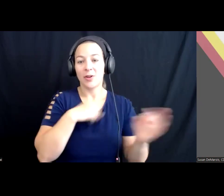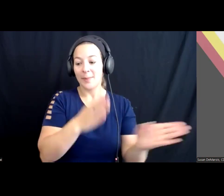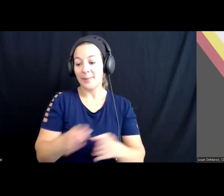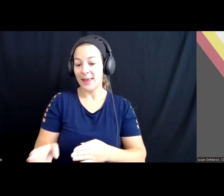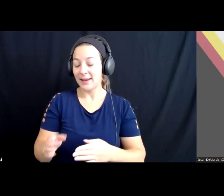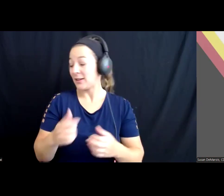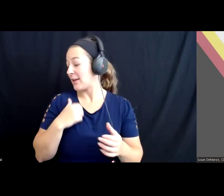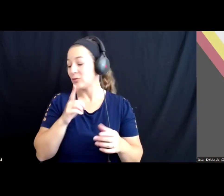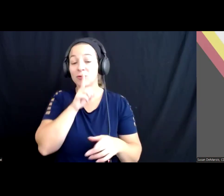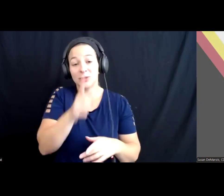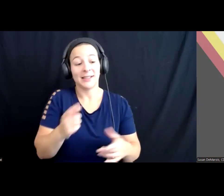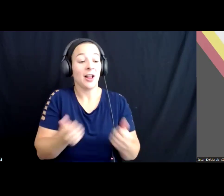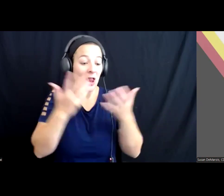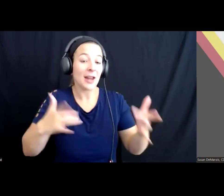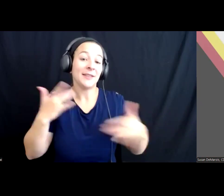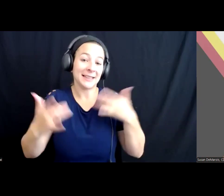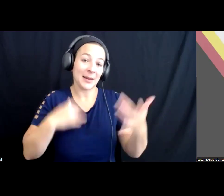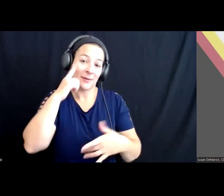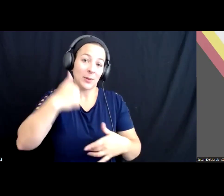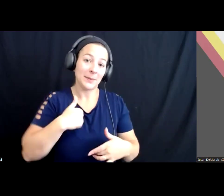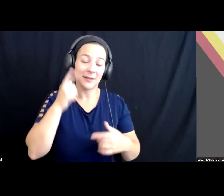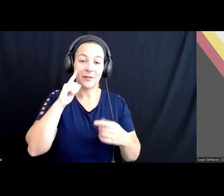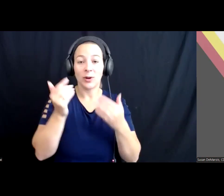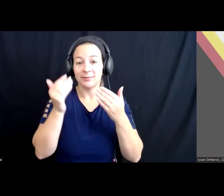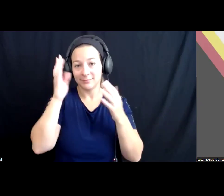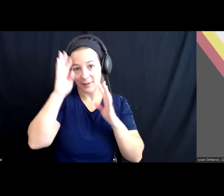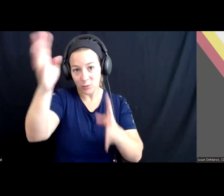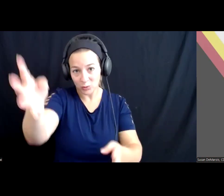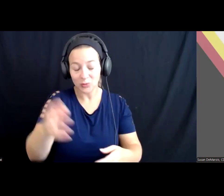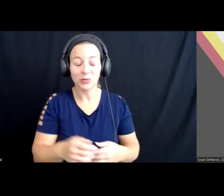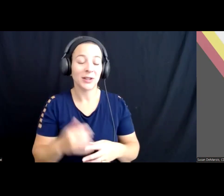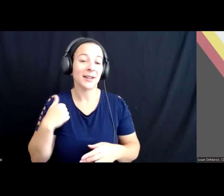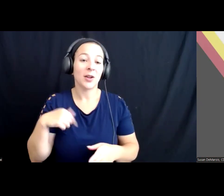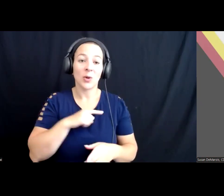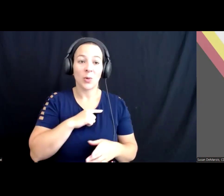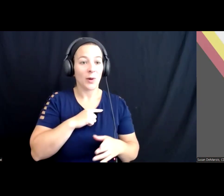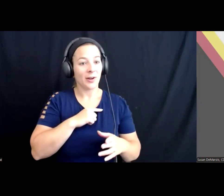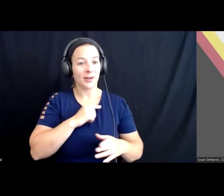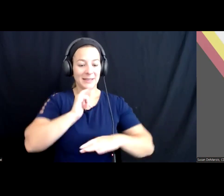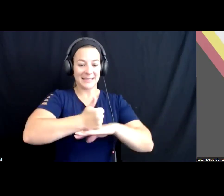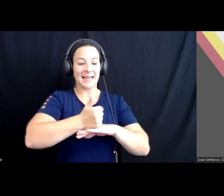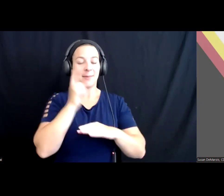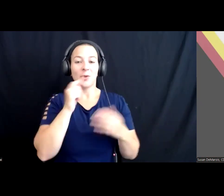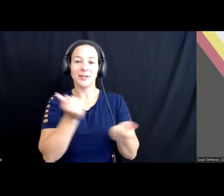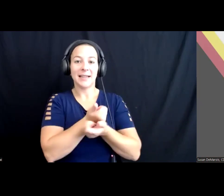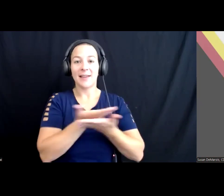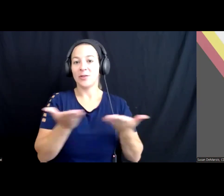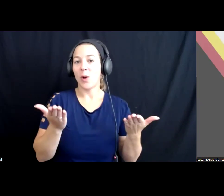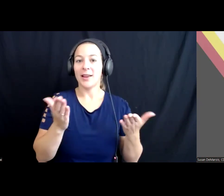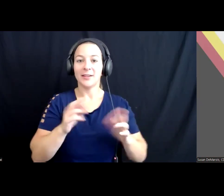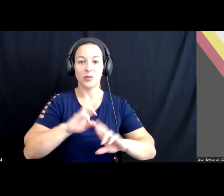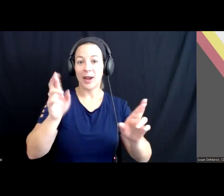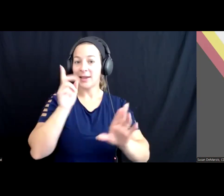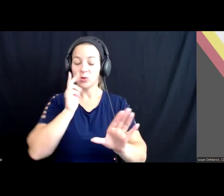to me for what's ahead, because we're showcasing for everyone who's able to join this webinar and everyone who watches